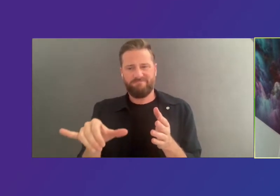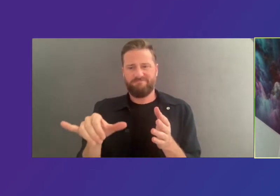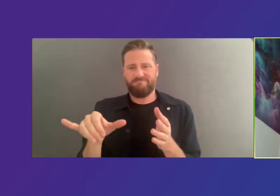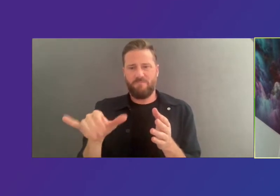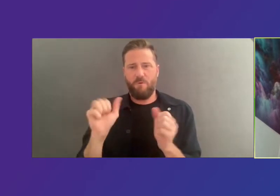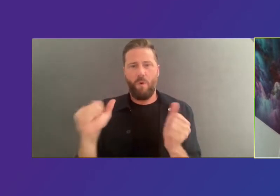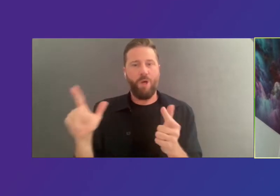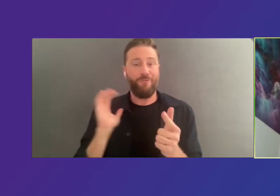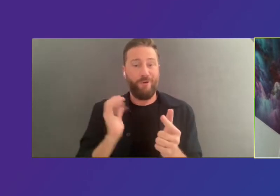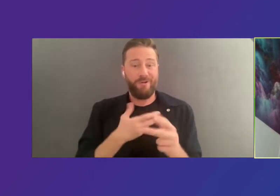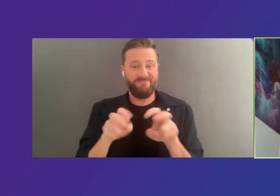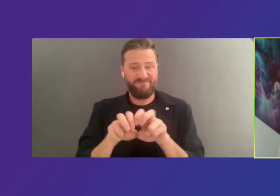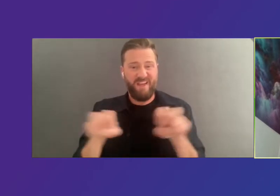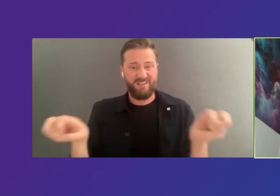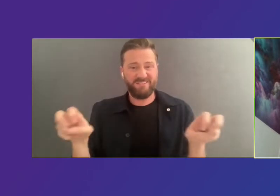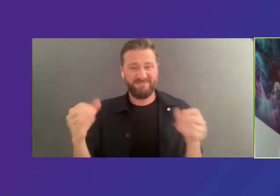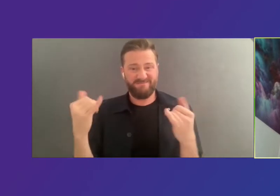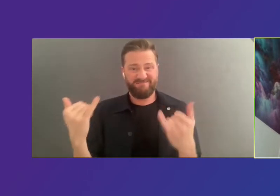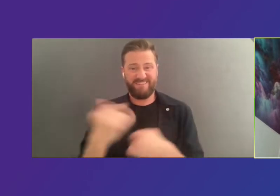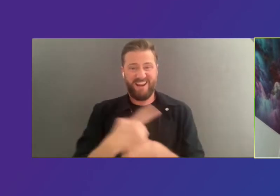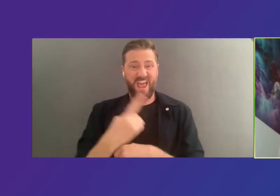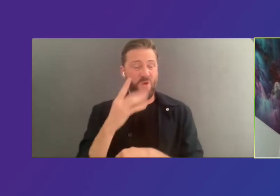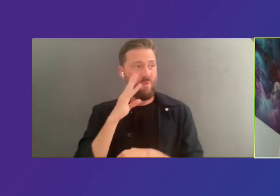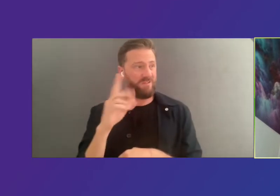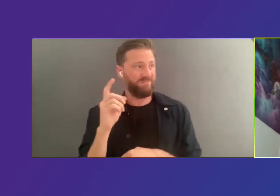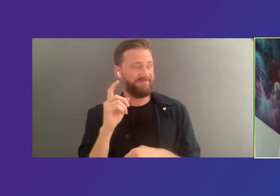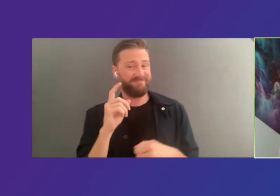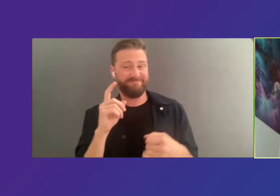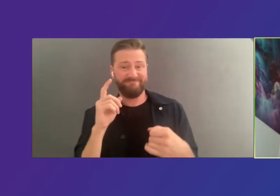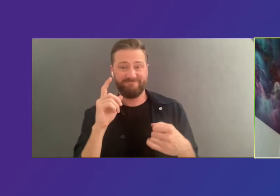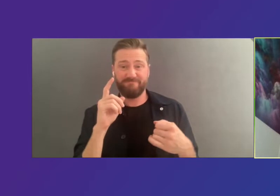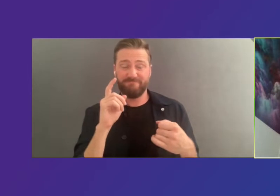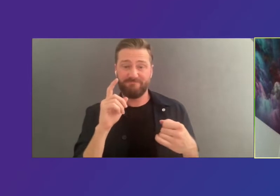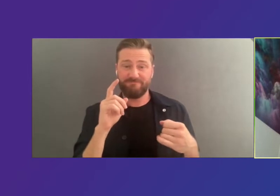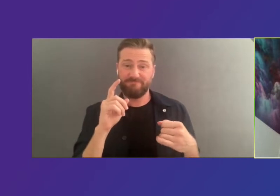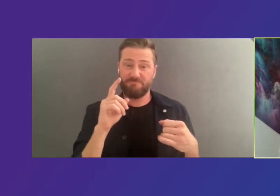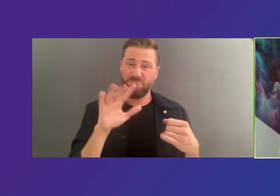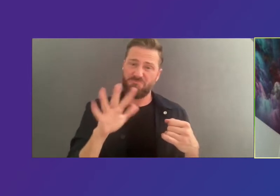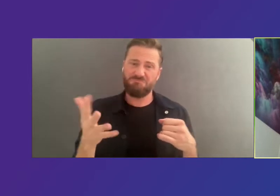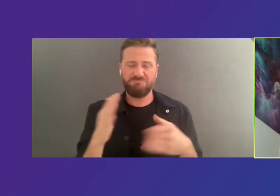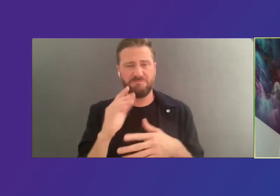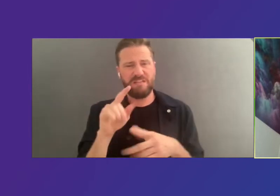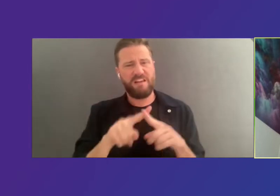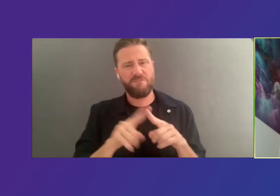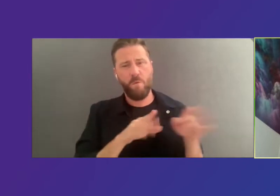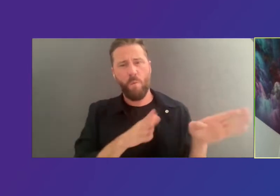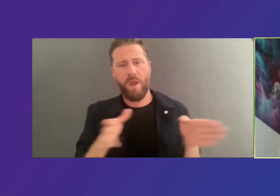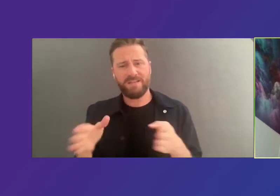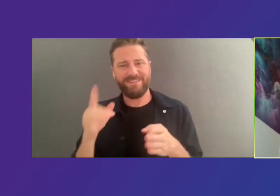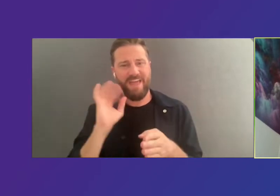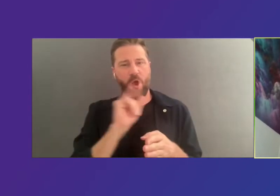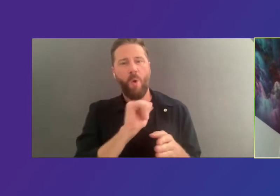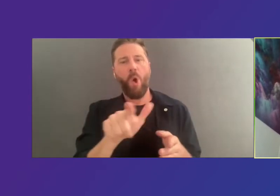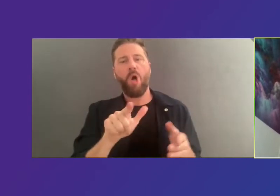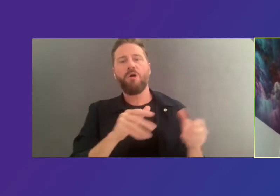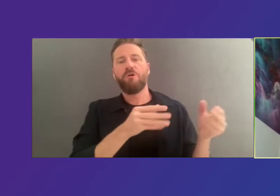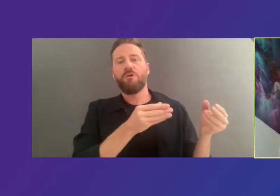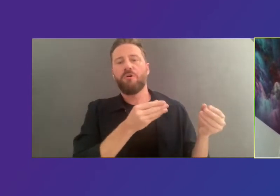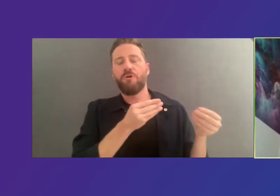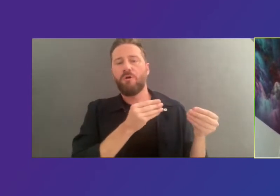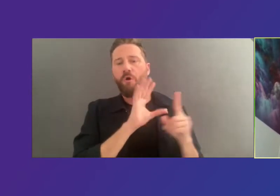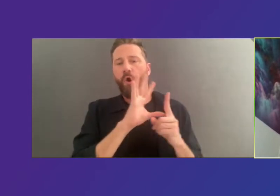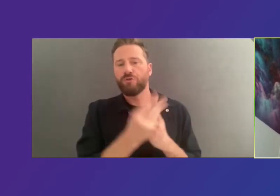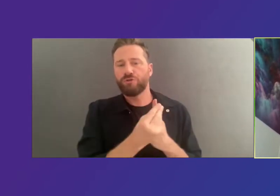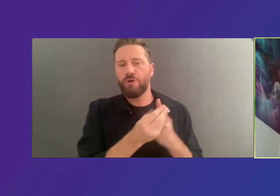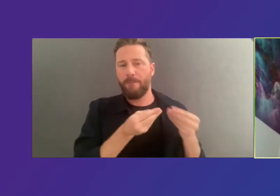esteemed panelists today, in one form or another, are culture bearers. These are the individuals